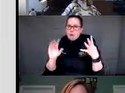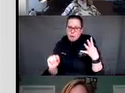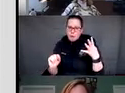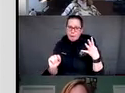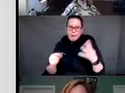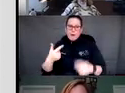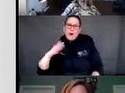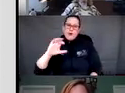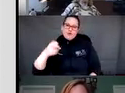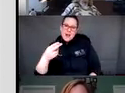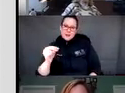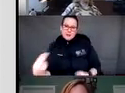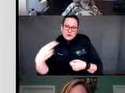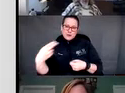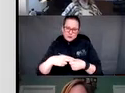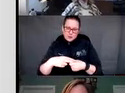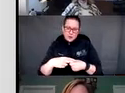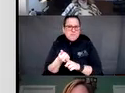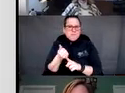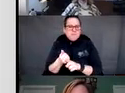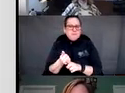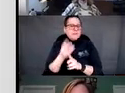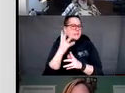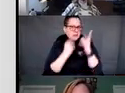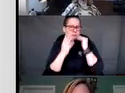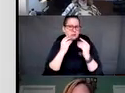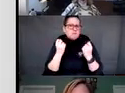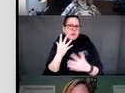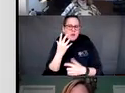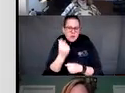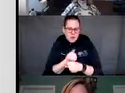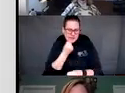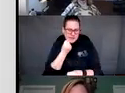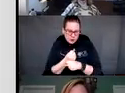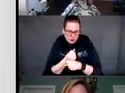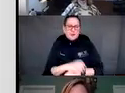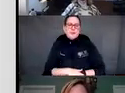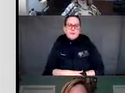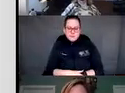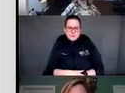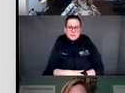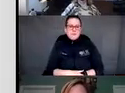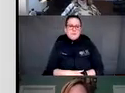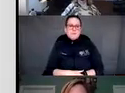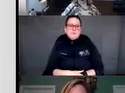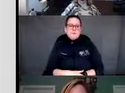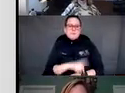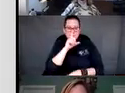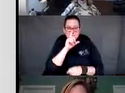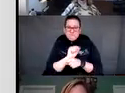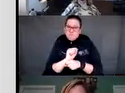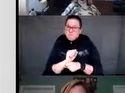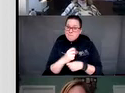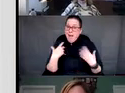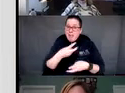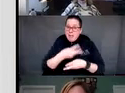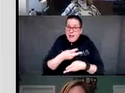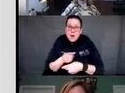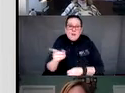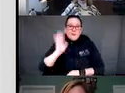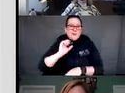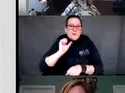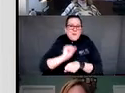is joining us. Gretchen has many years of experience in actually healthcare. She came from